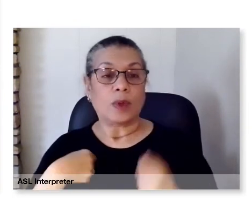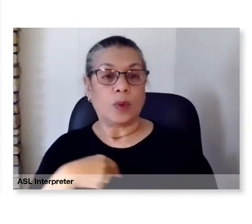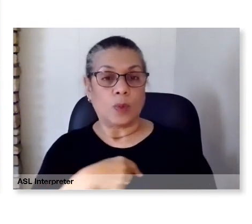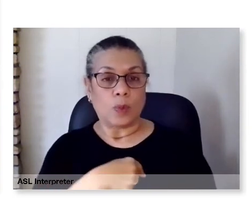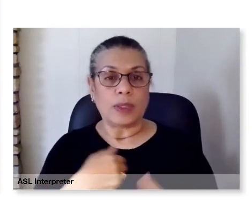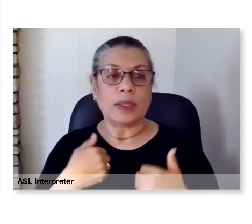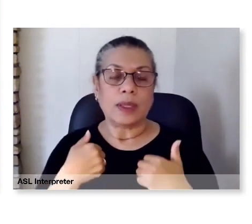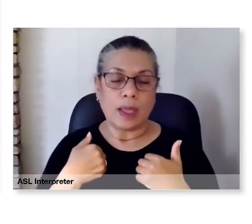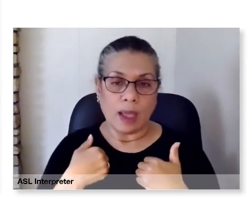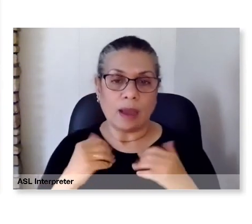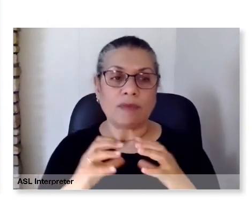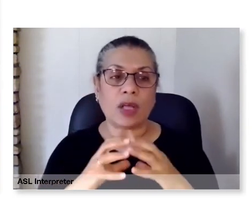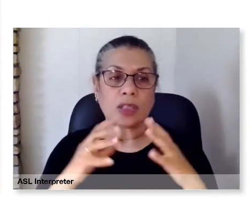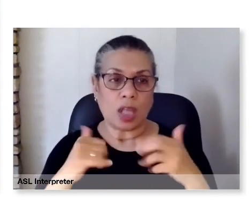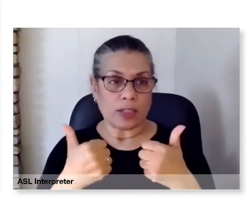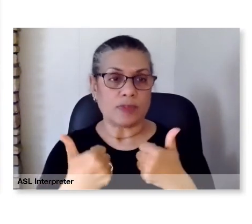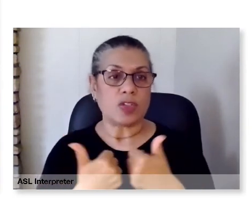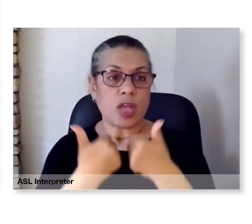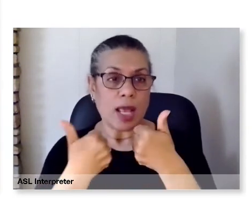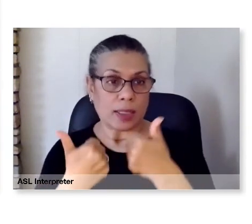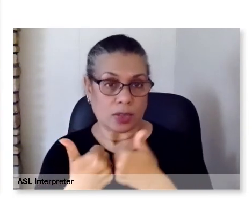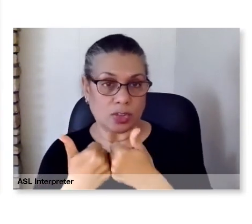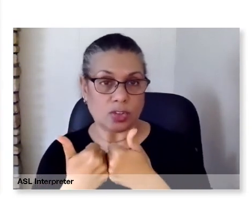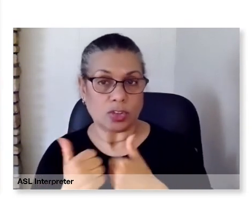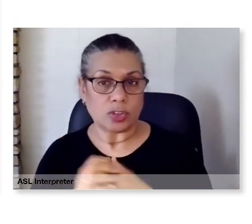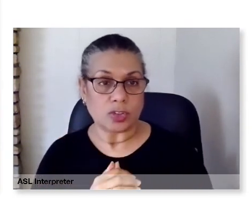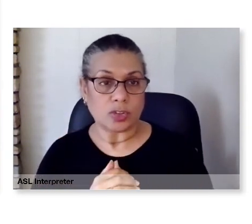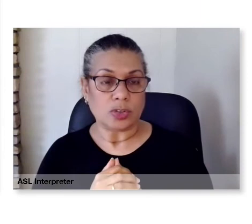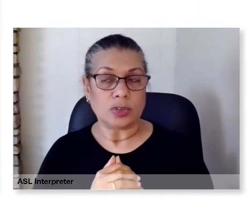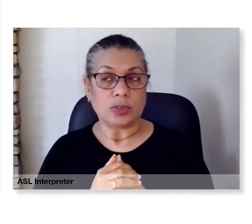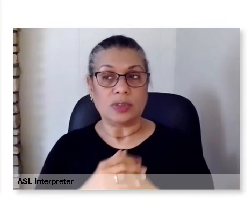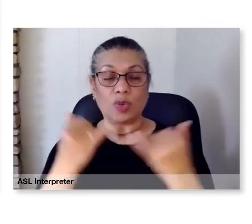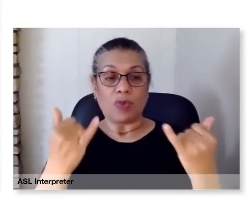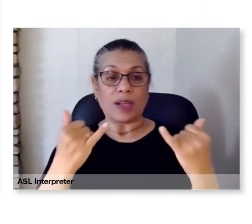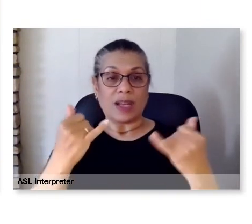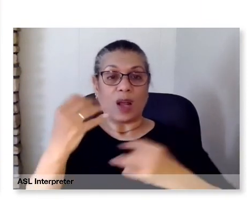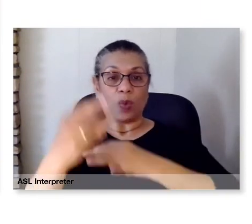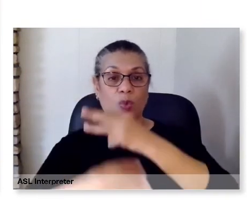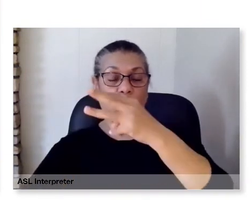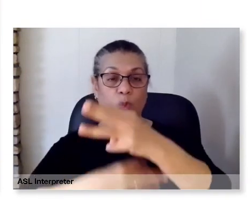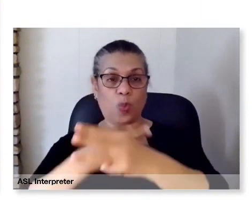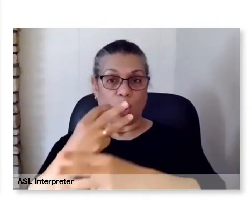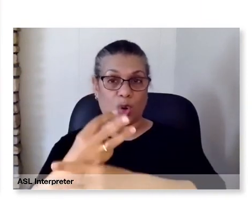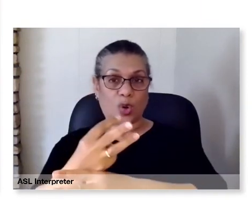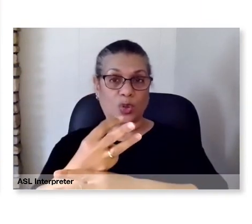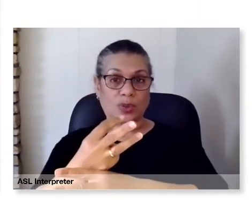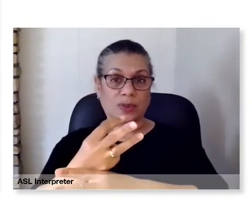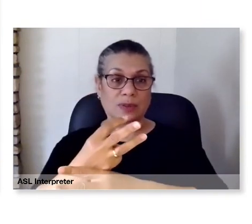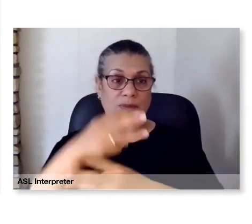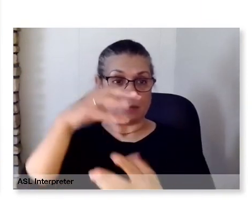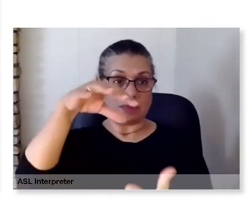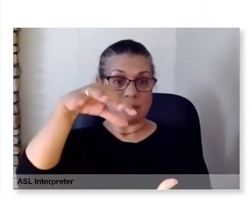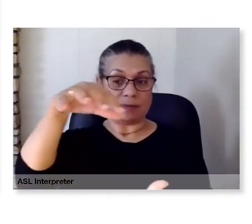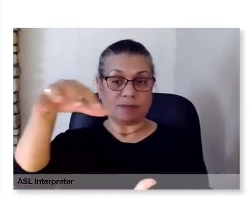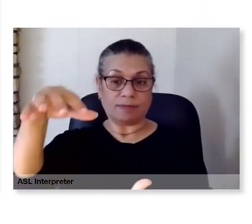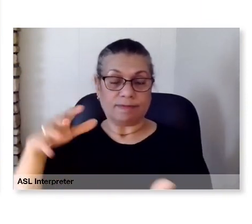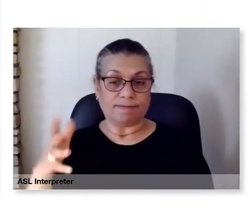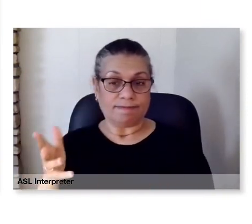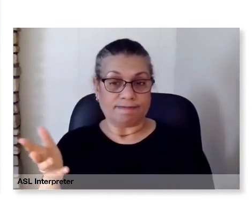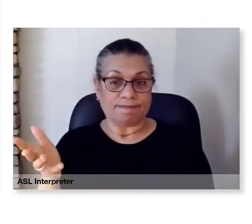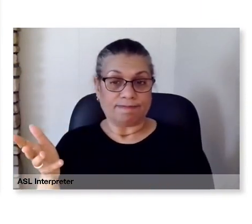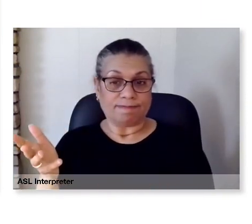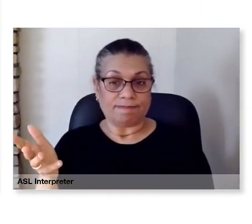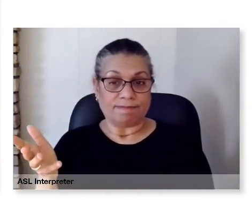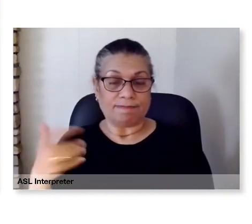of challenges there, in particular that the state of the world in the case of the social world typically is, has an extremely